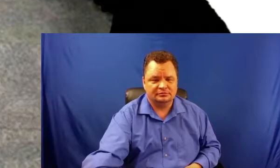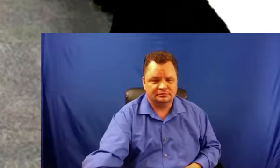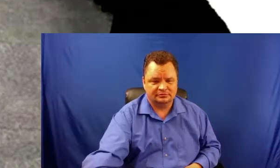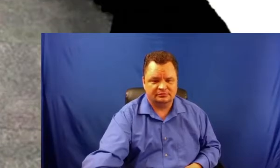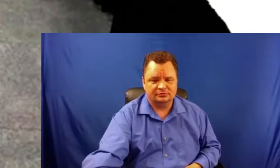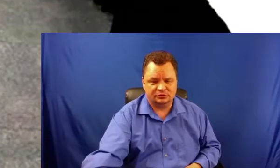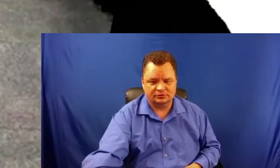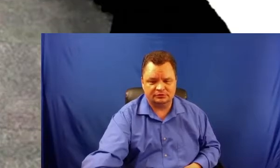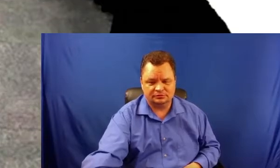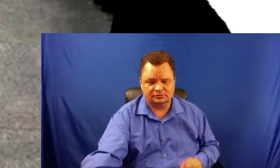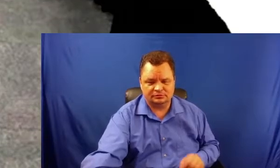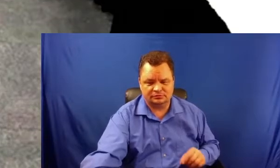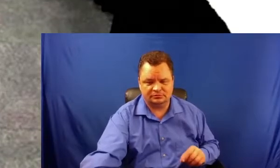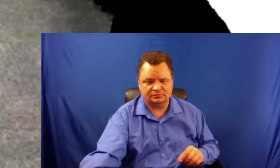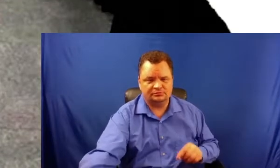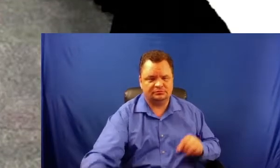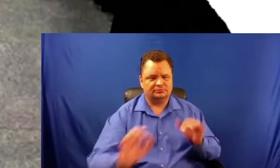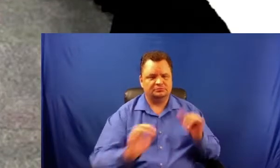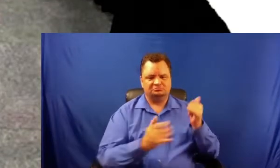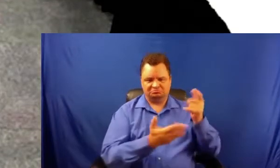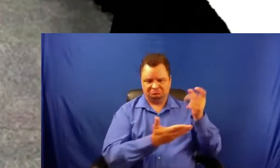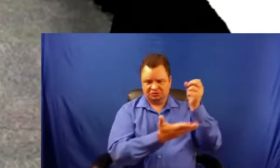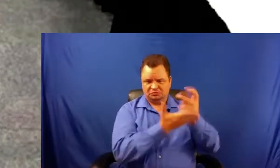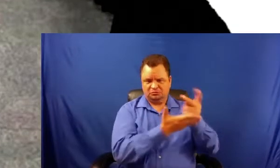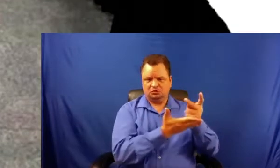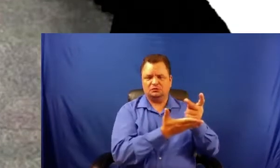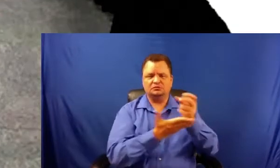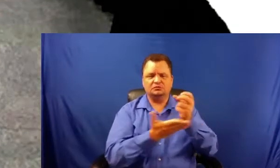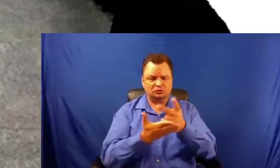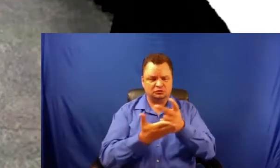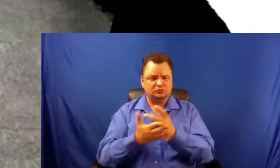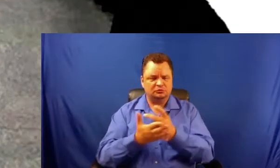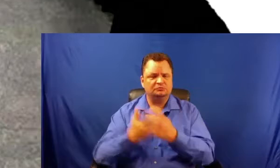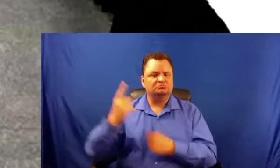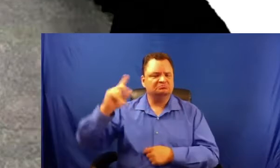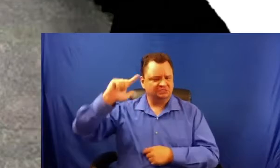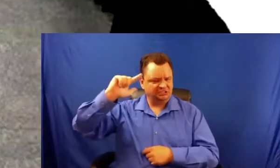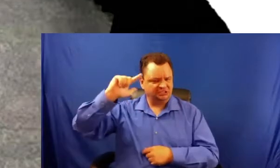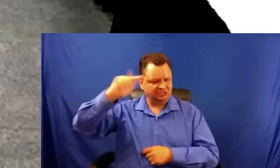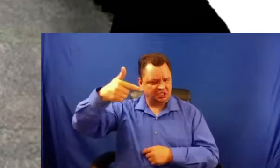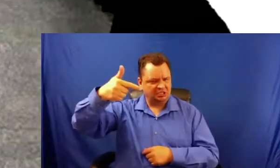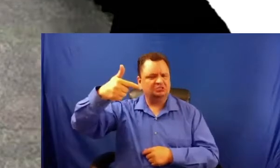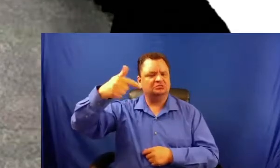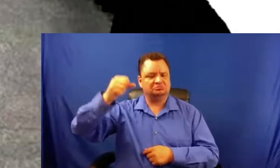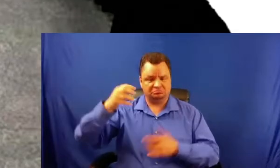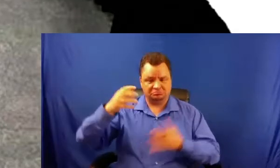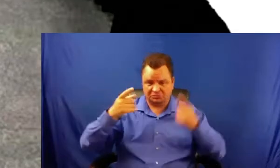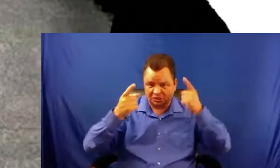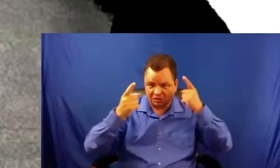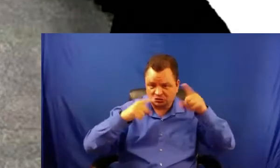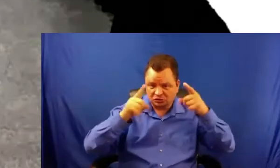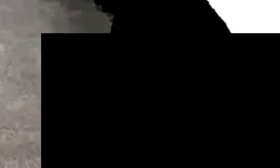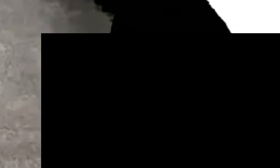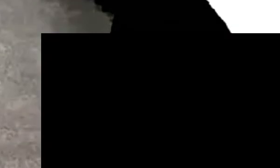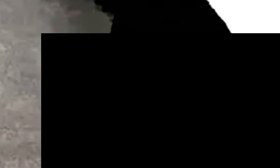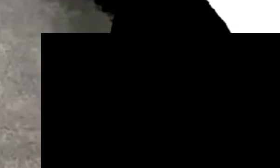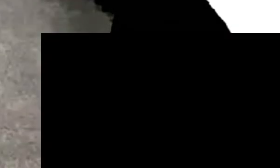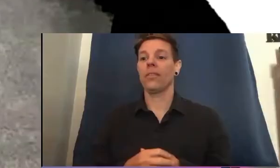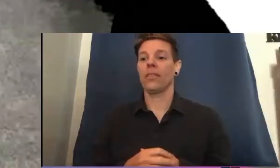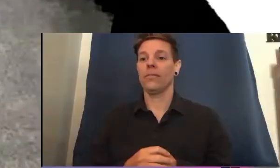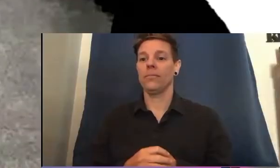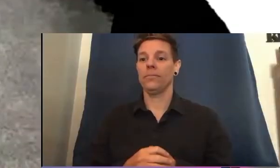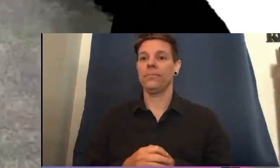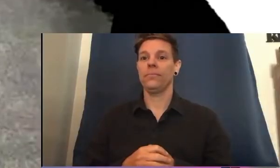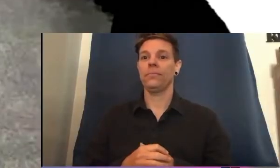Move to approve? Second. All in favor? Aye. Thank you very much. Thank you.